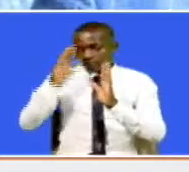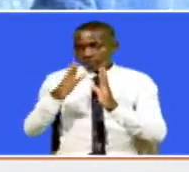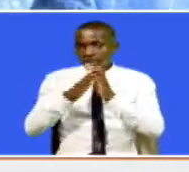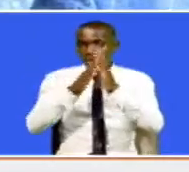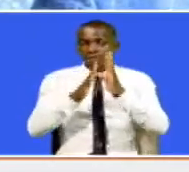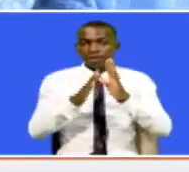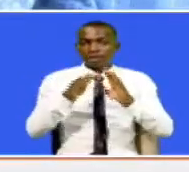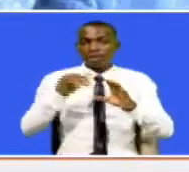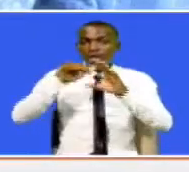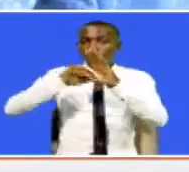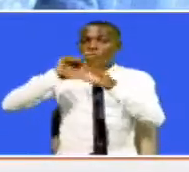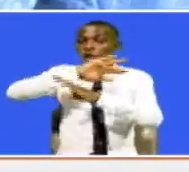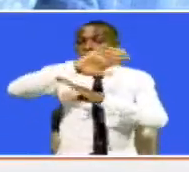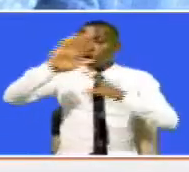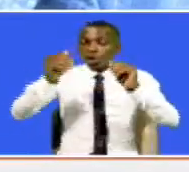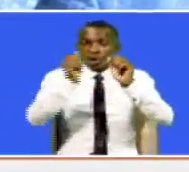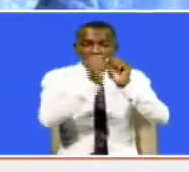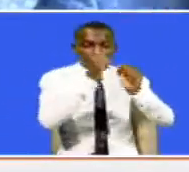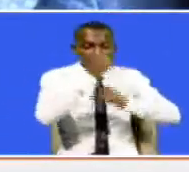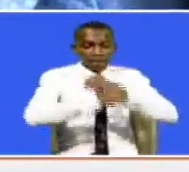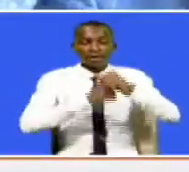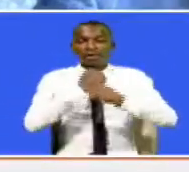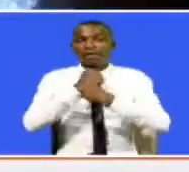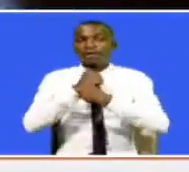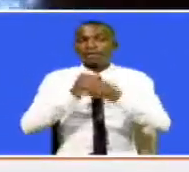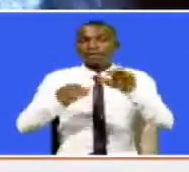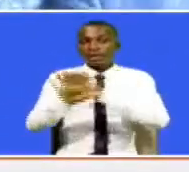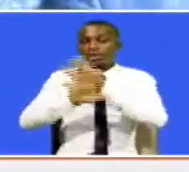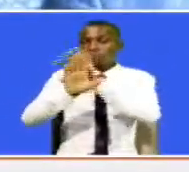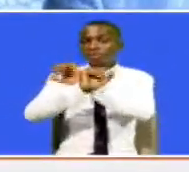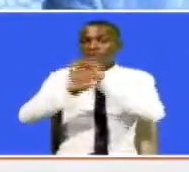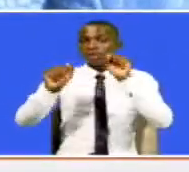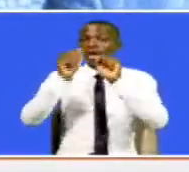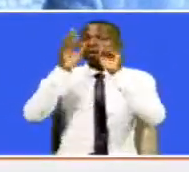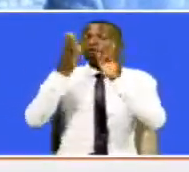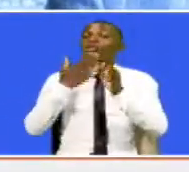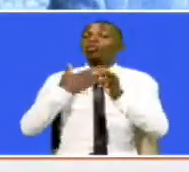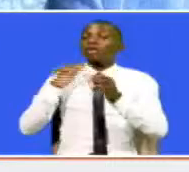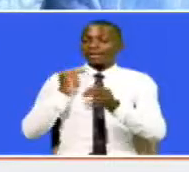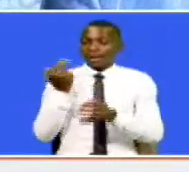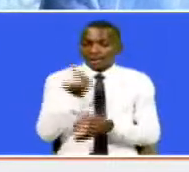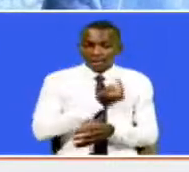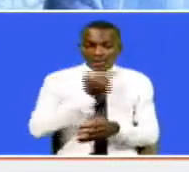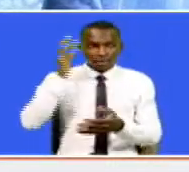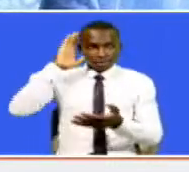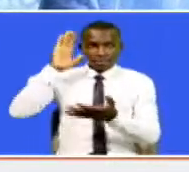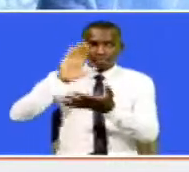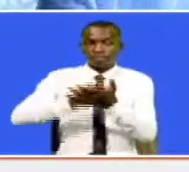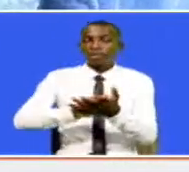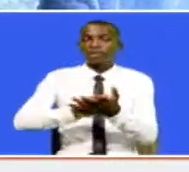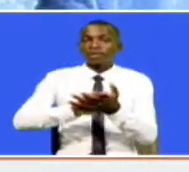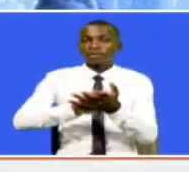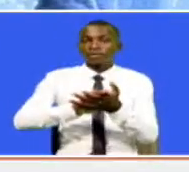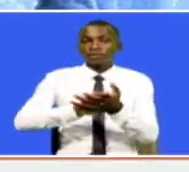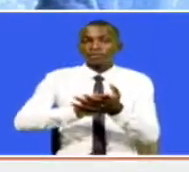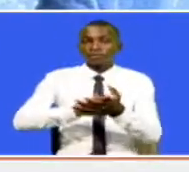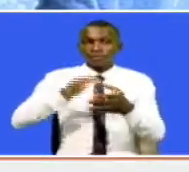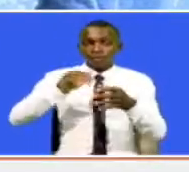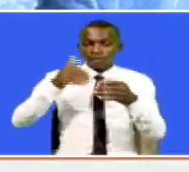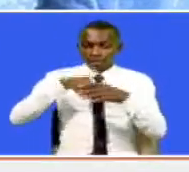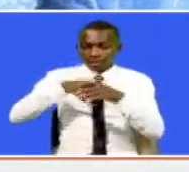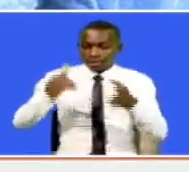10 years as deputy president, if he wanted us to believe the ridicule he tried